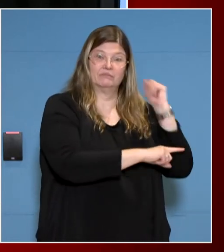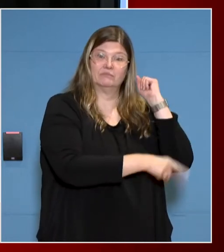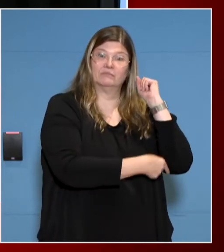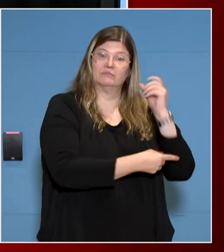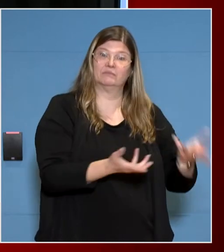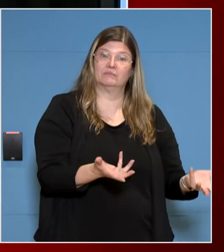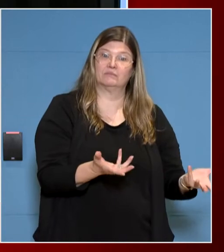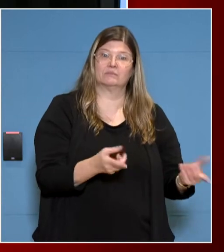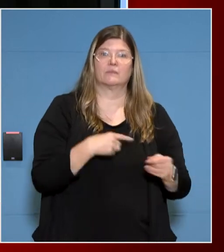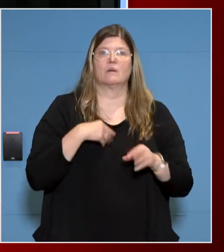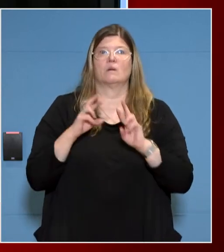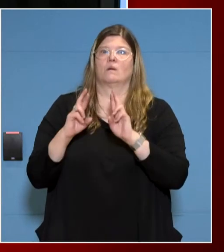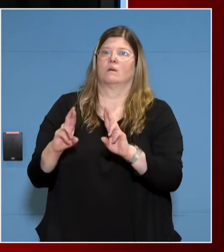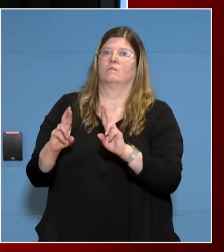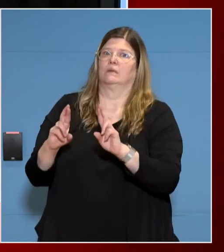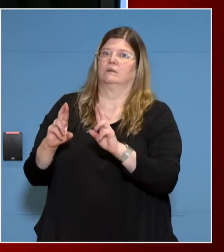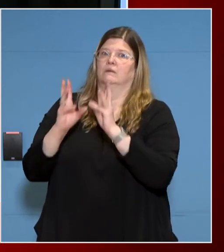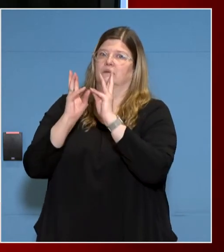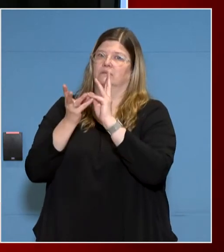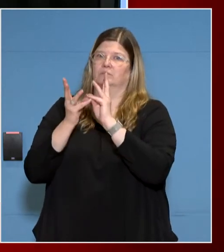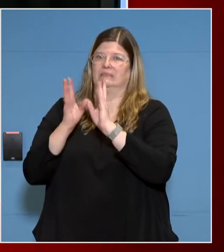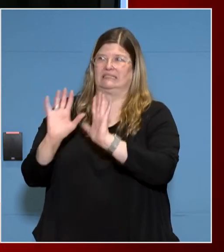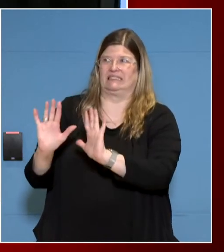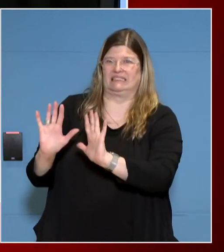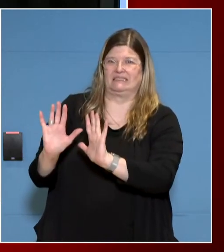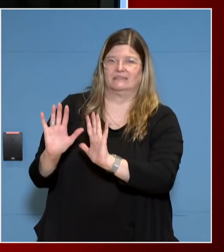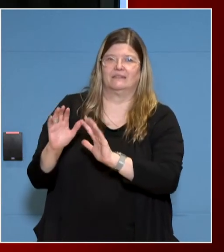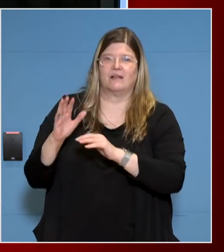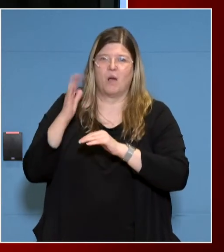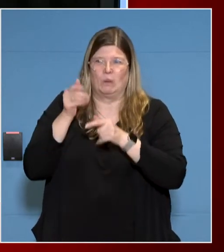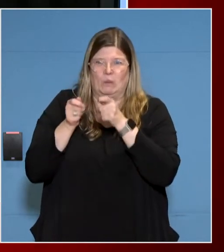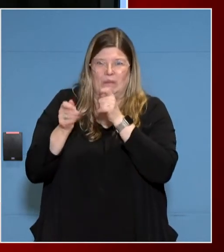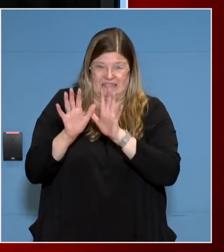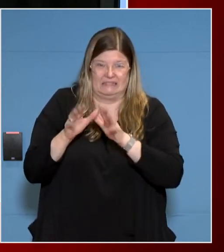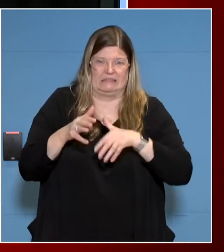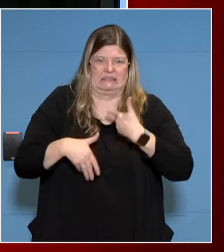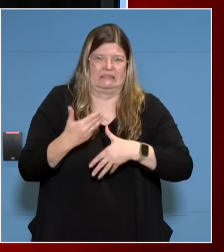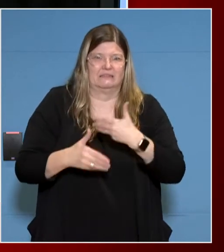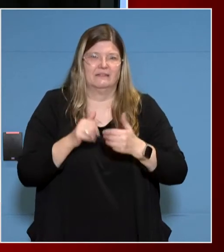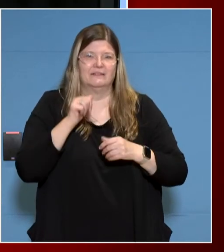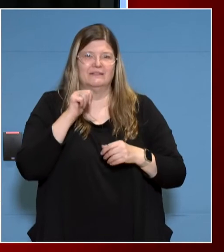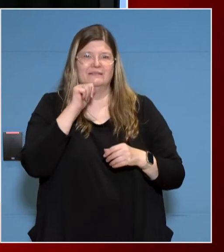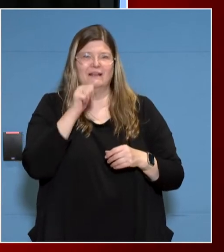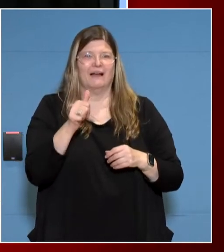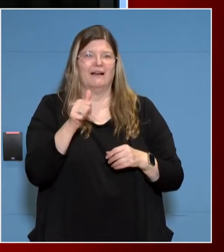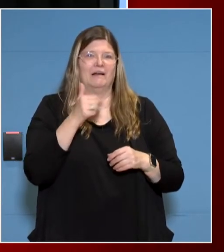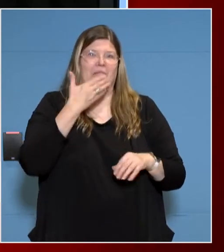I mean, before the end of the winter, we're going to have bad weather. Let me ask Dr. Nesbitt.